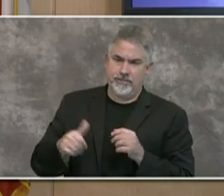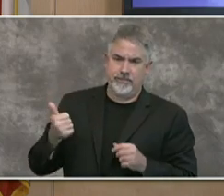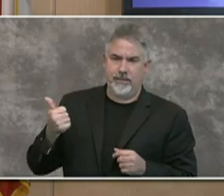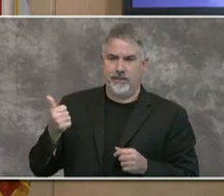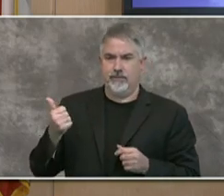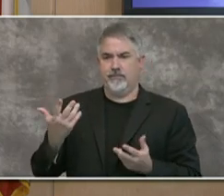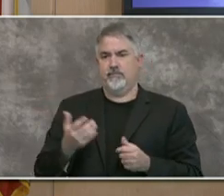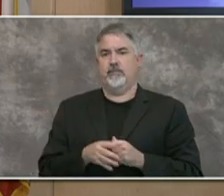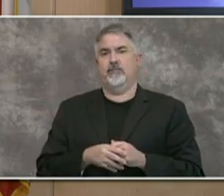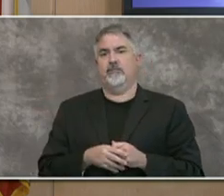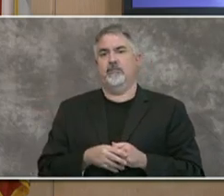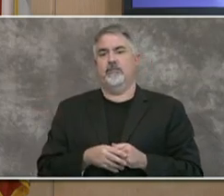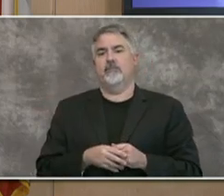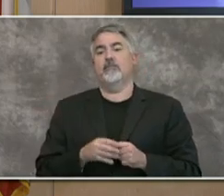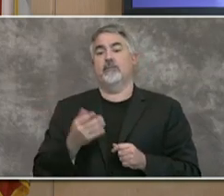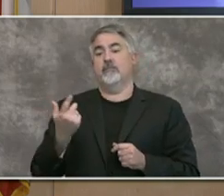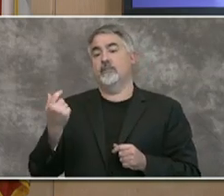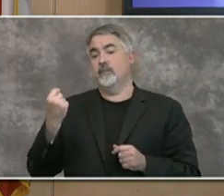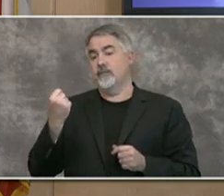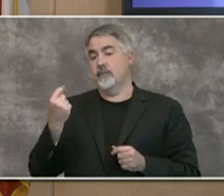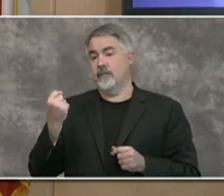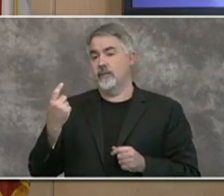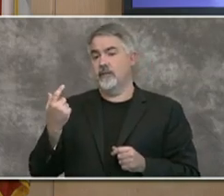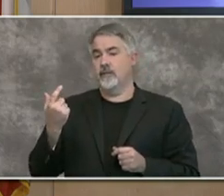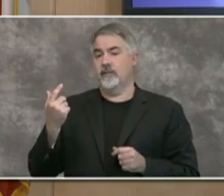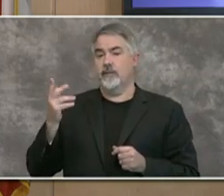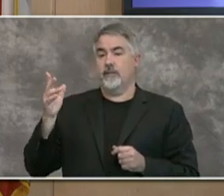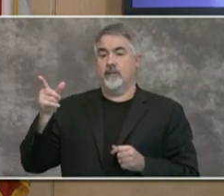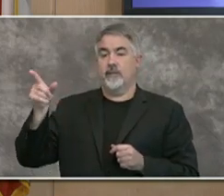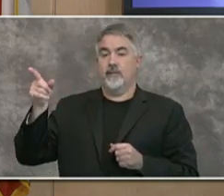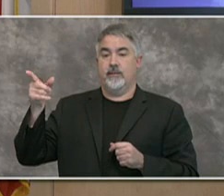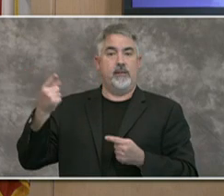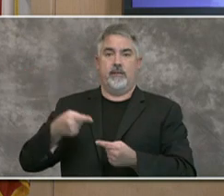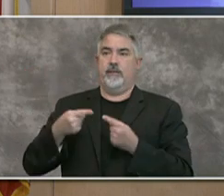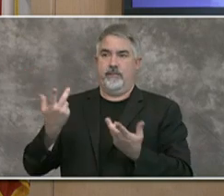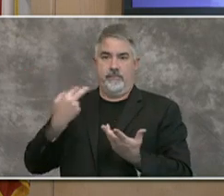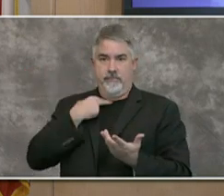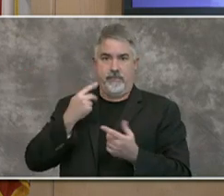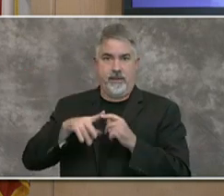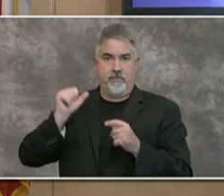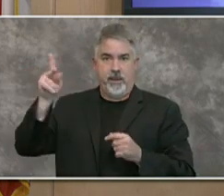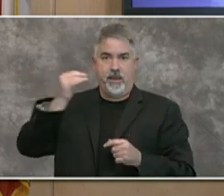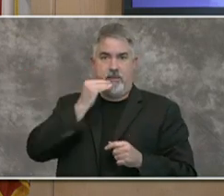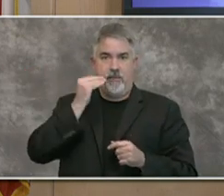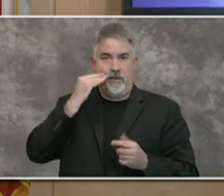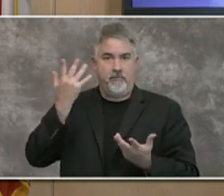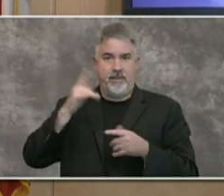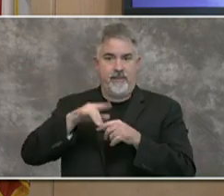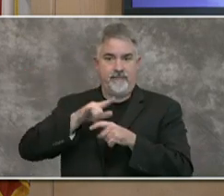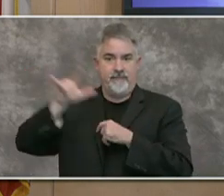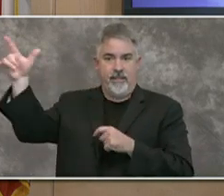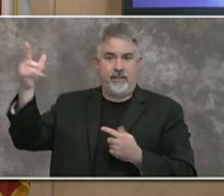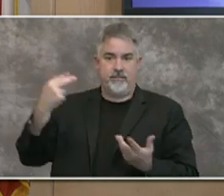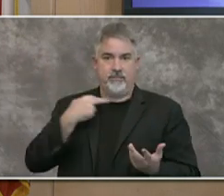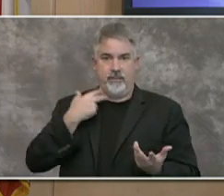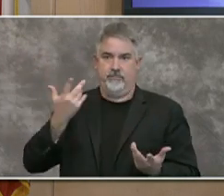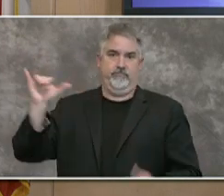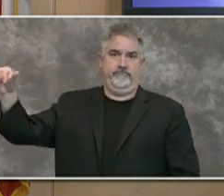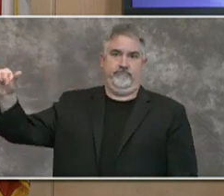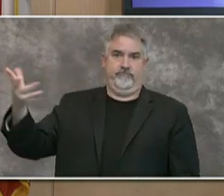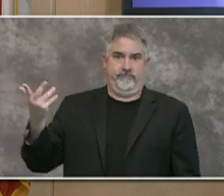are having difficulty being entered back into their own countries and also cannot enter the United States. And the other members of